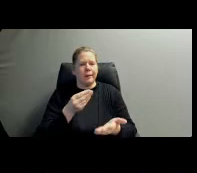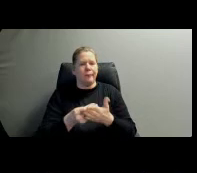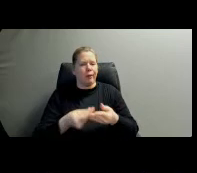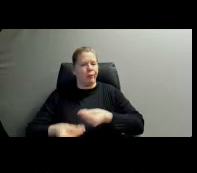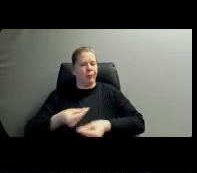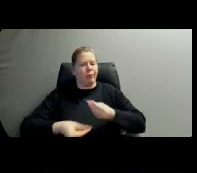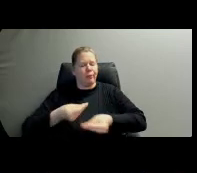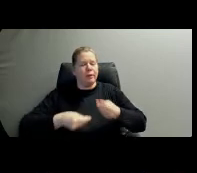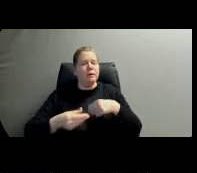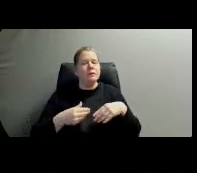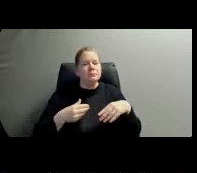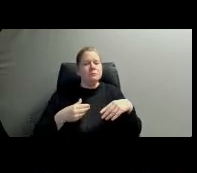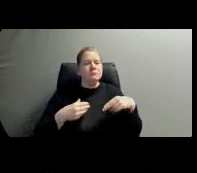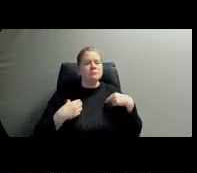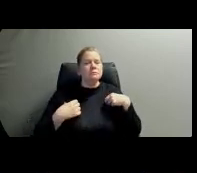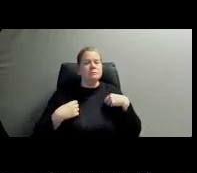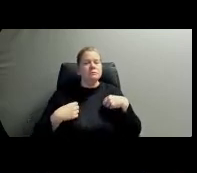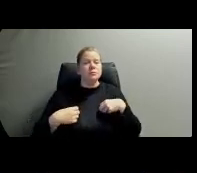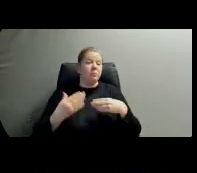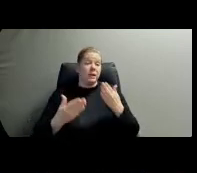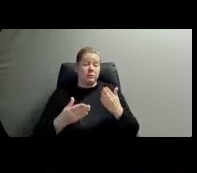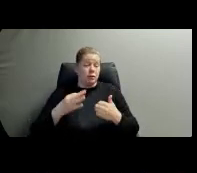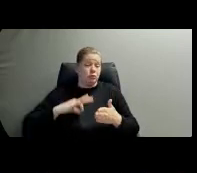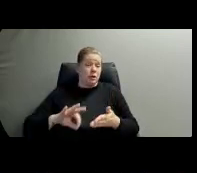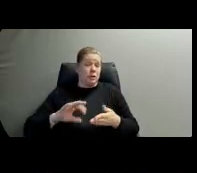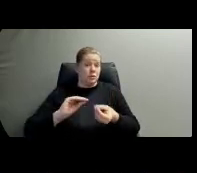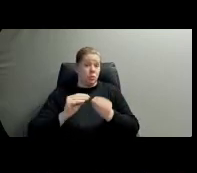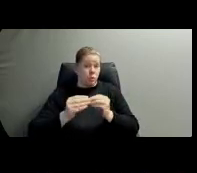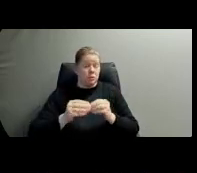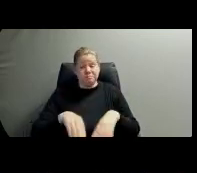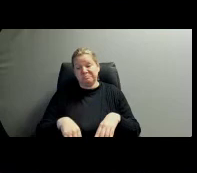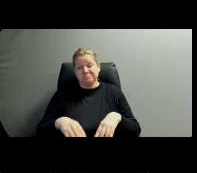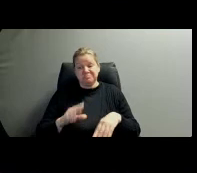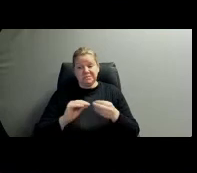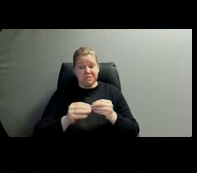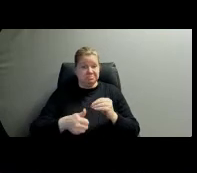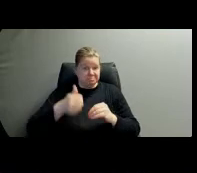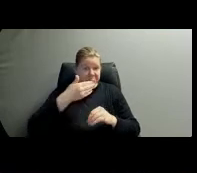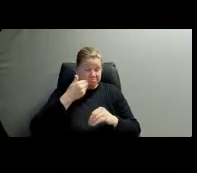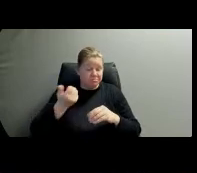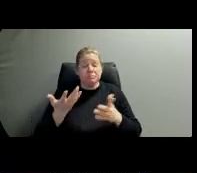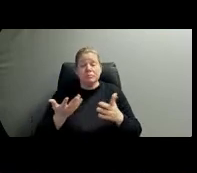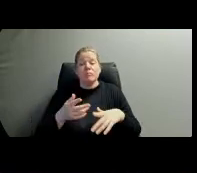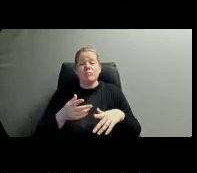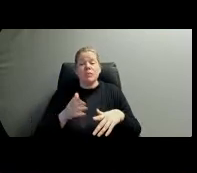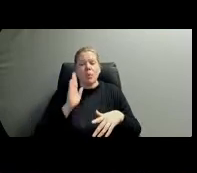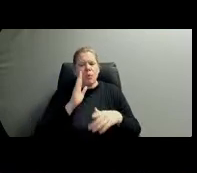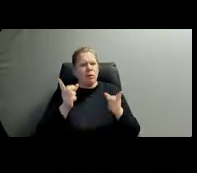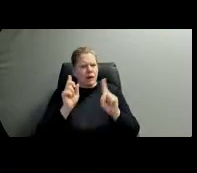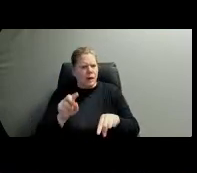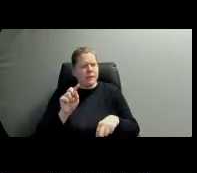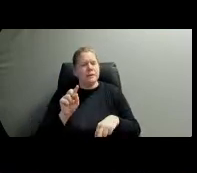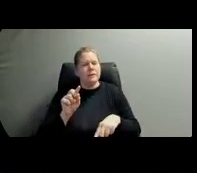better credit scoring system. In theory, yes, that can happen, but in practice, there are a lot of